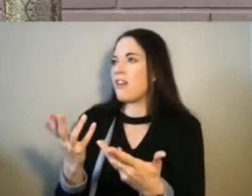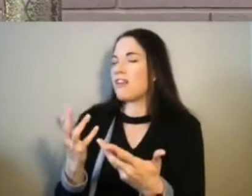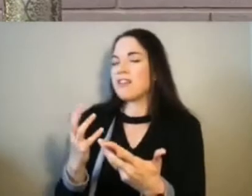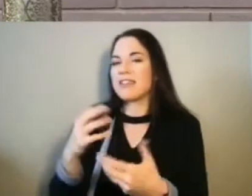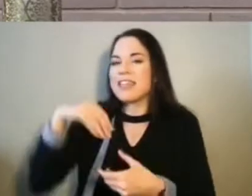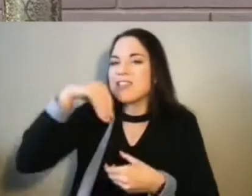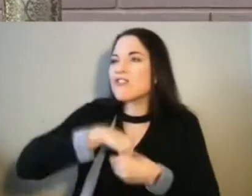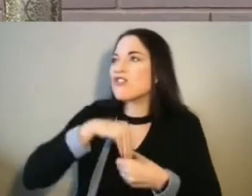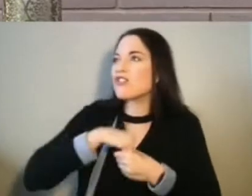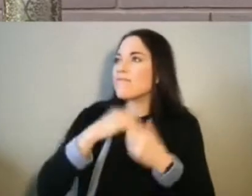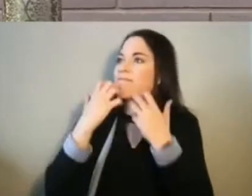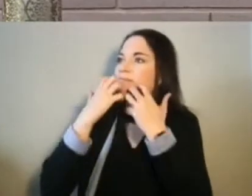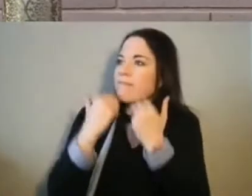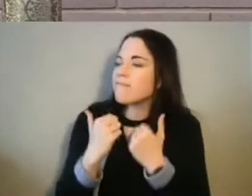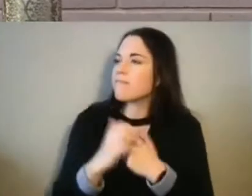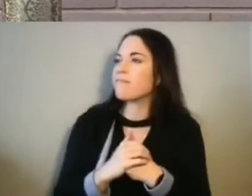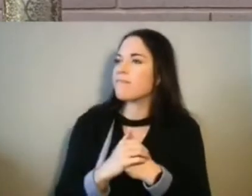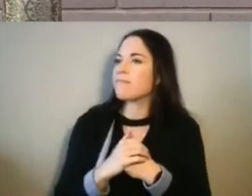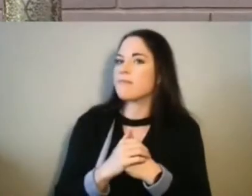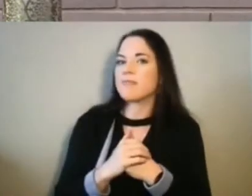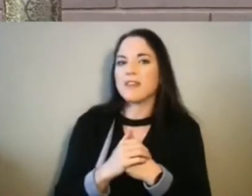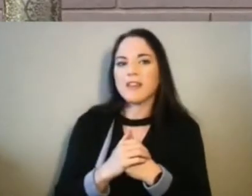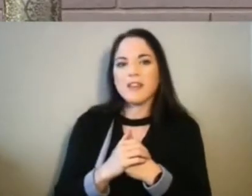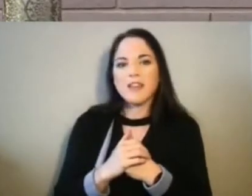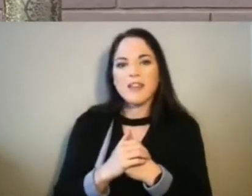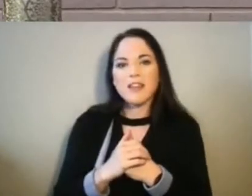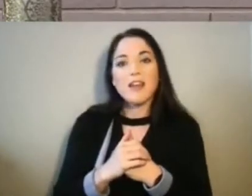the pearl of great price.